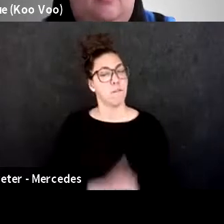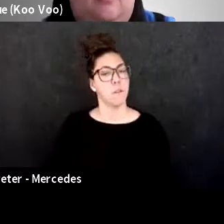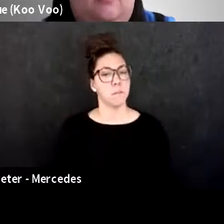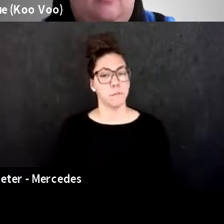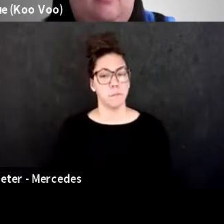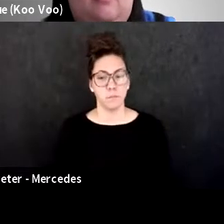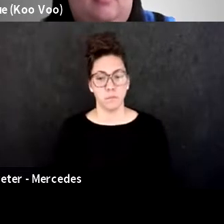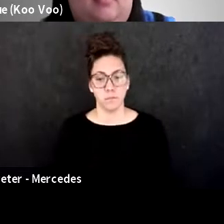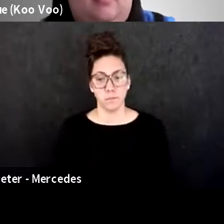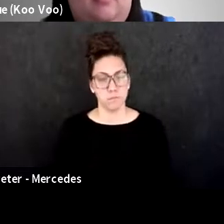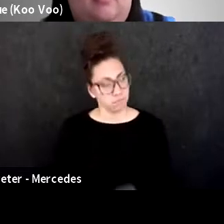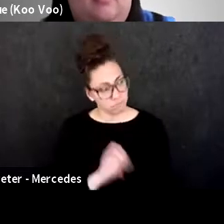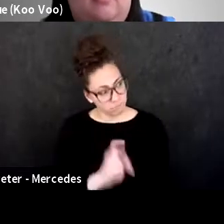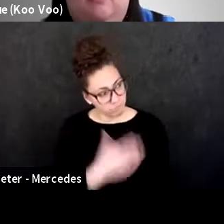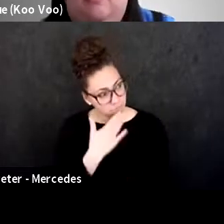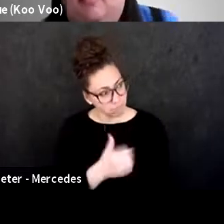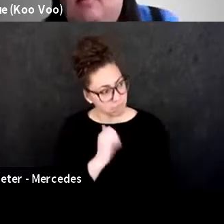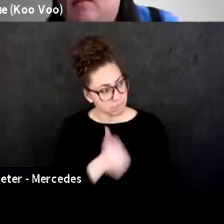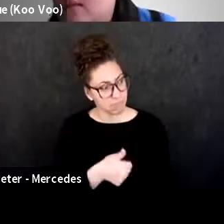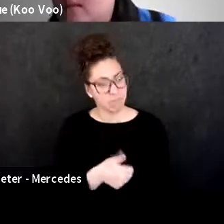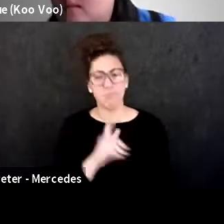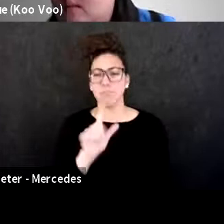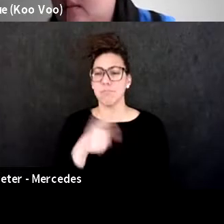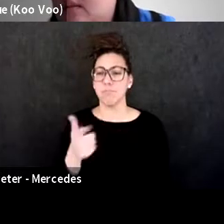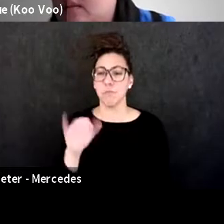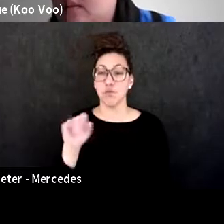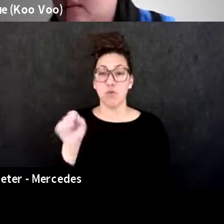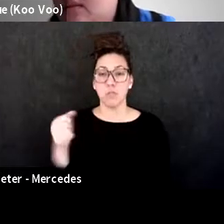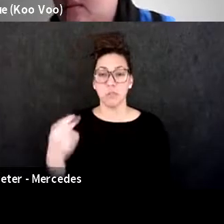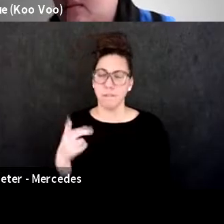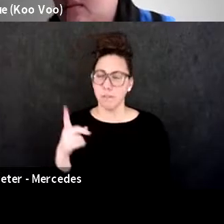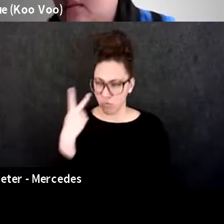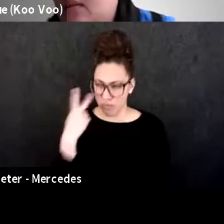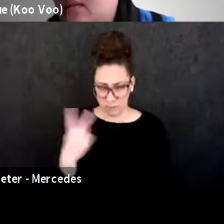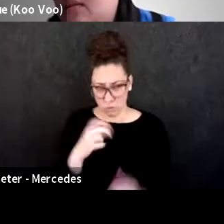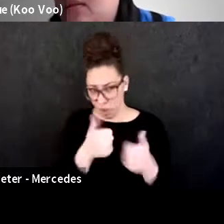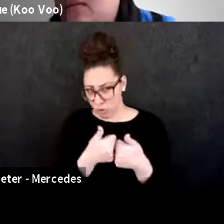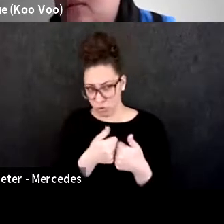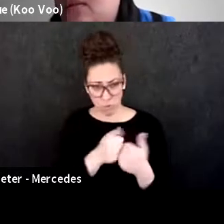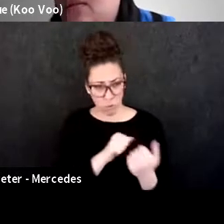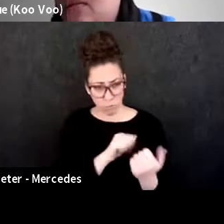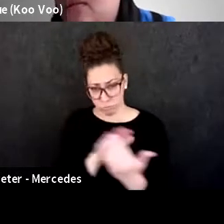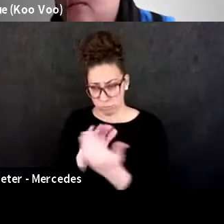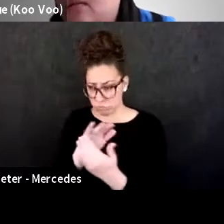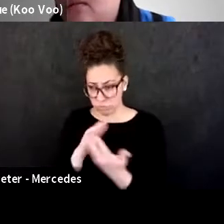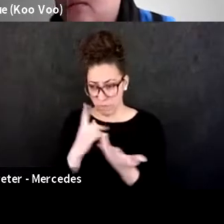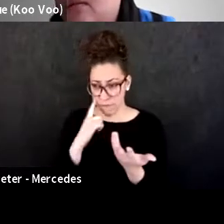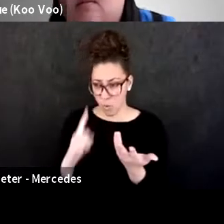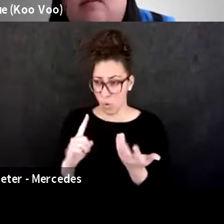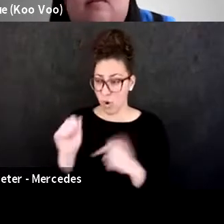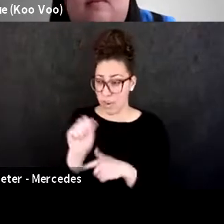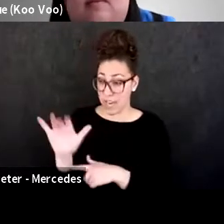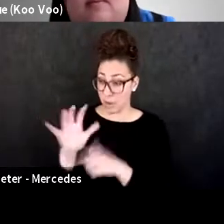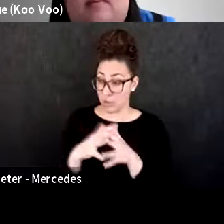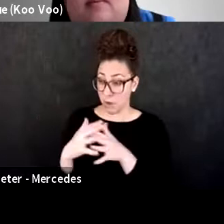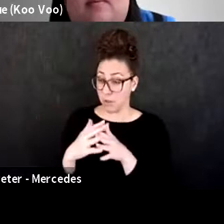All right, great. Thank you, Koo. And Joseph, what have you seen as barriers or challenges for pursuing new roles for Asian